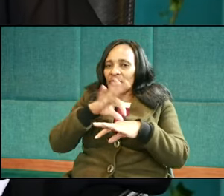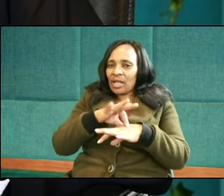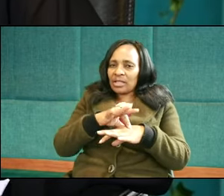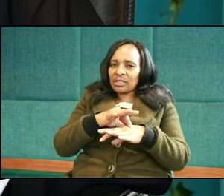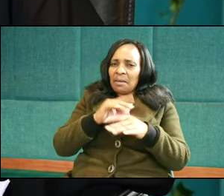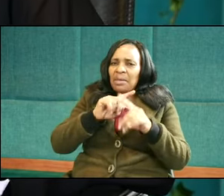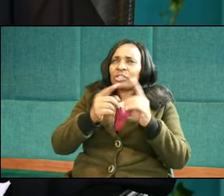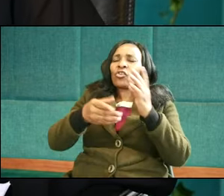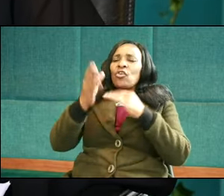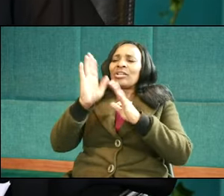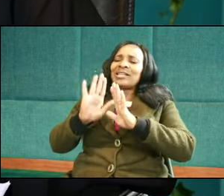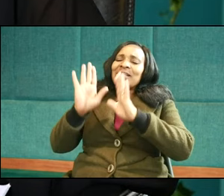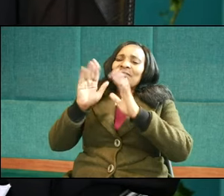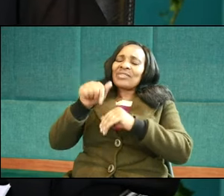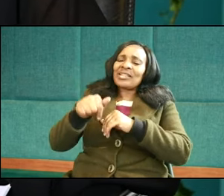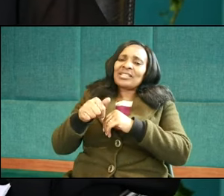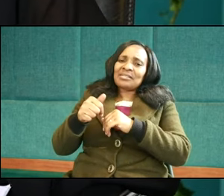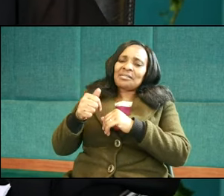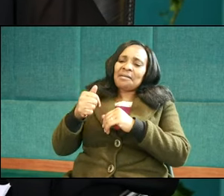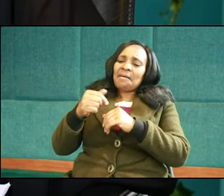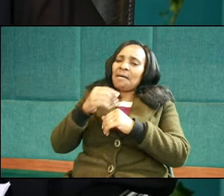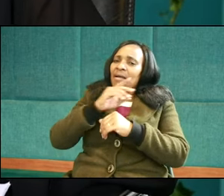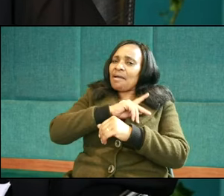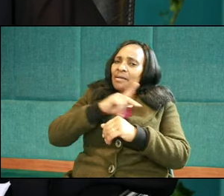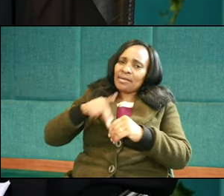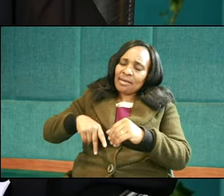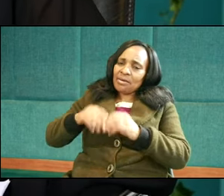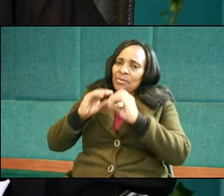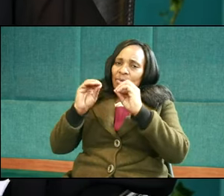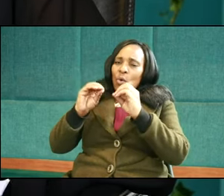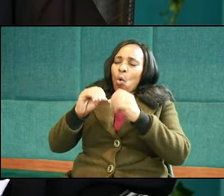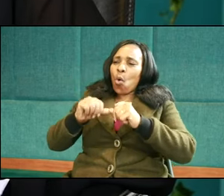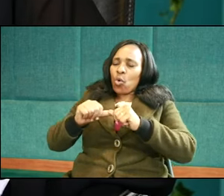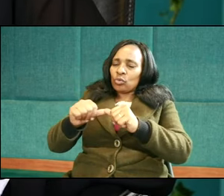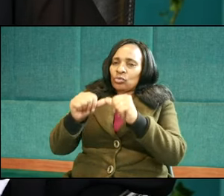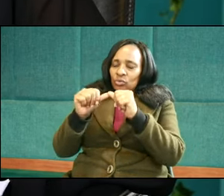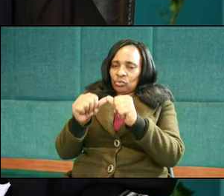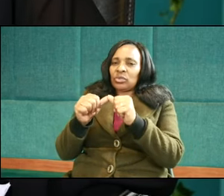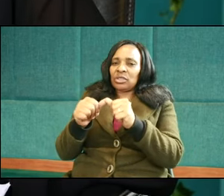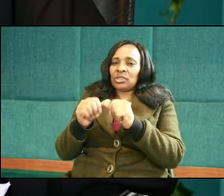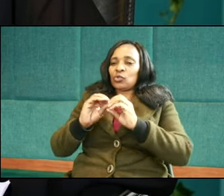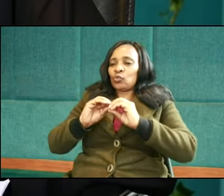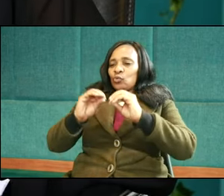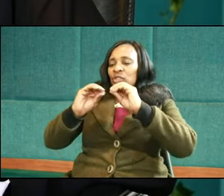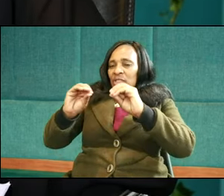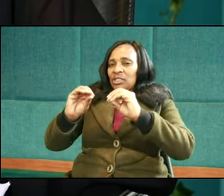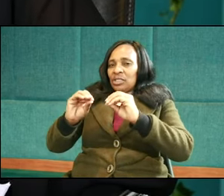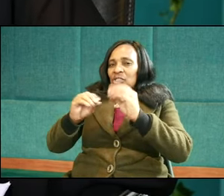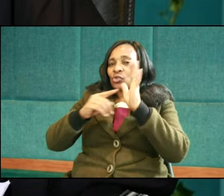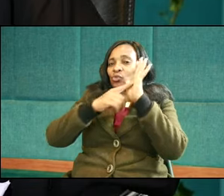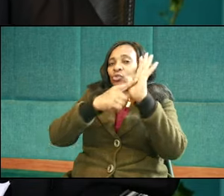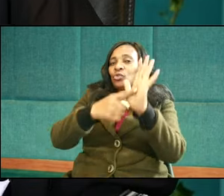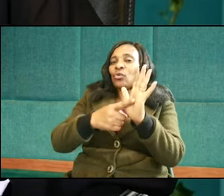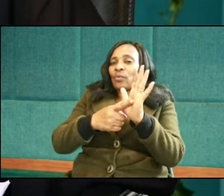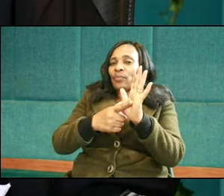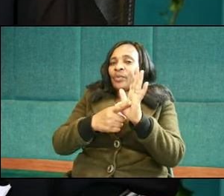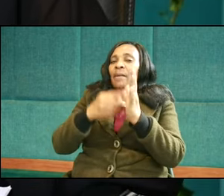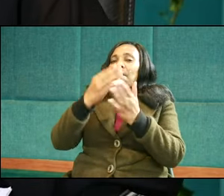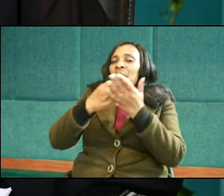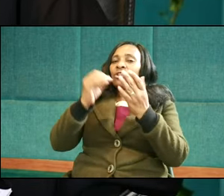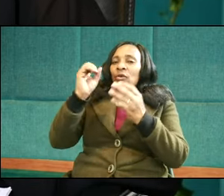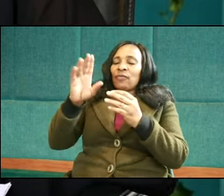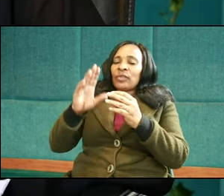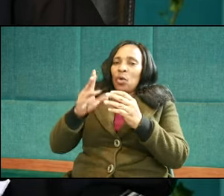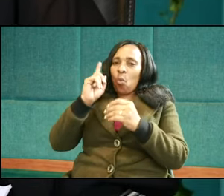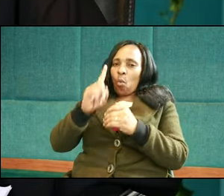God did not leave his side. God continued to teach him and show him that his path was the only